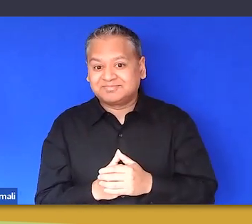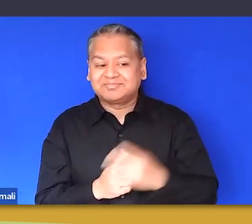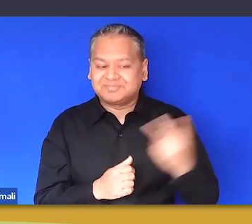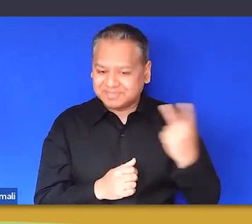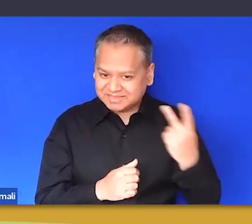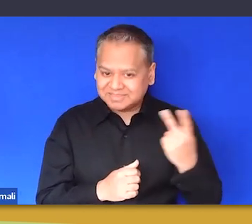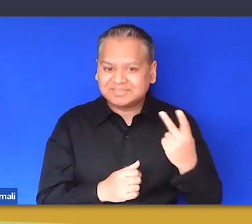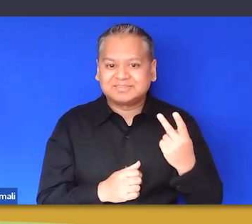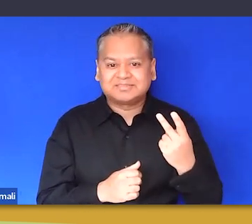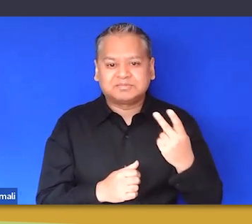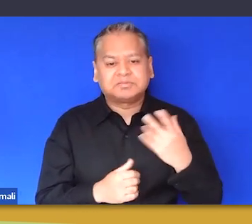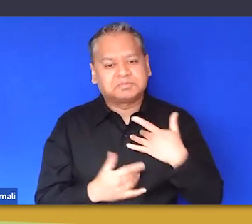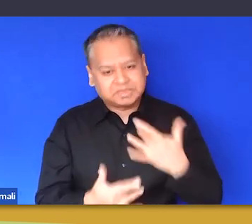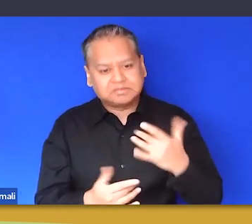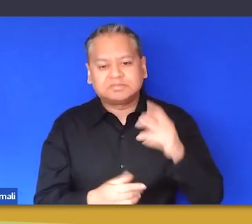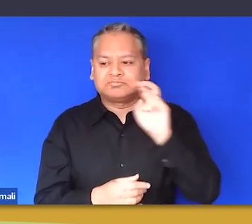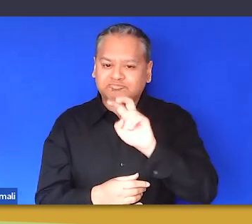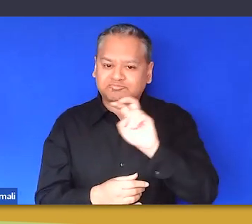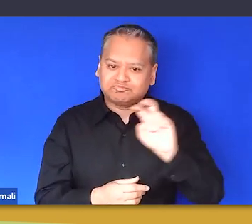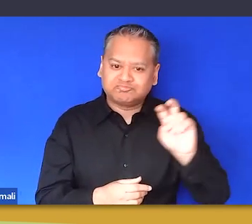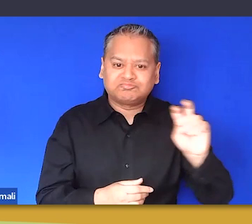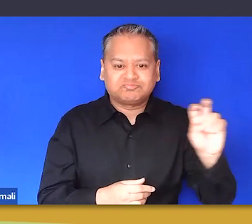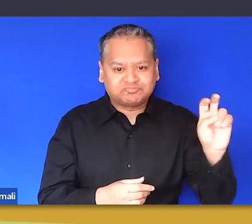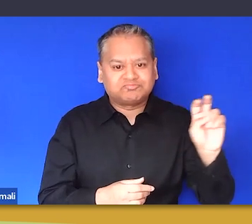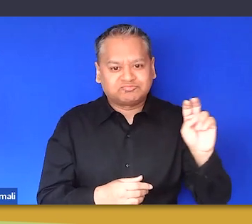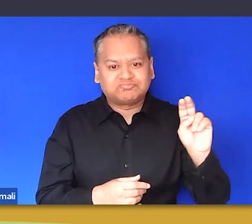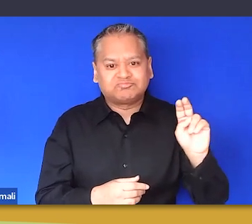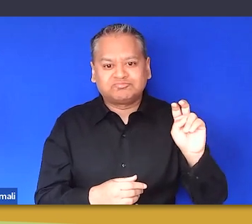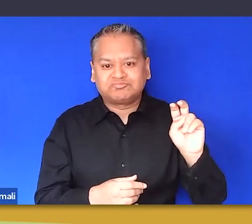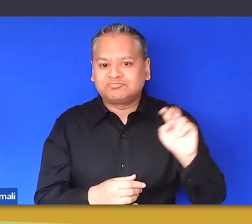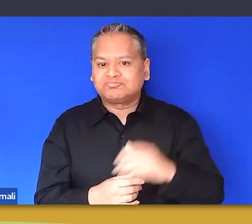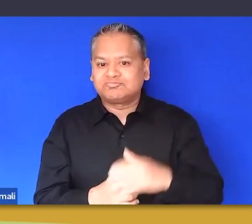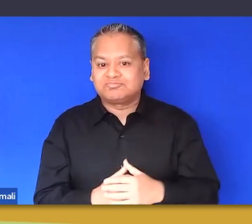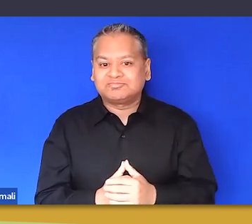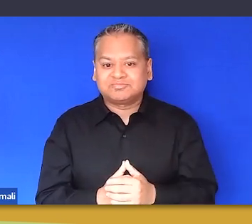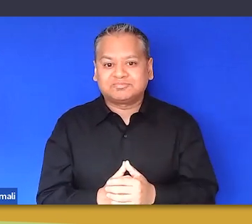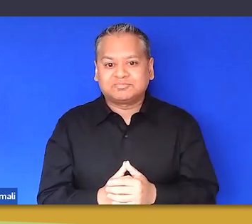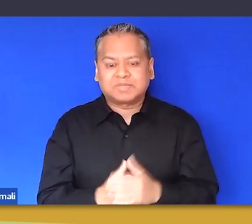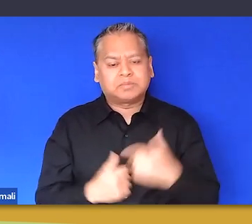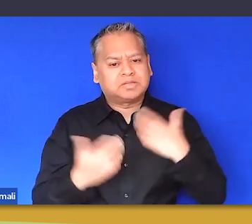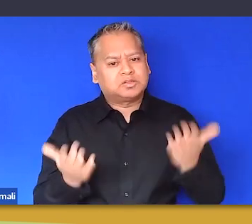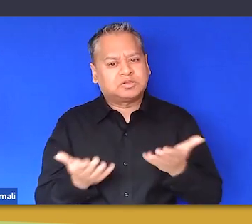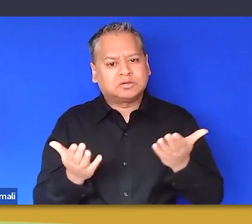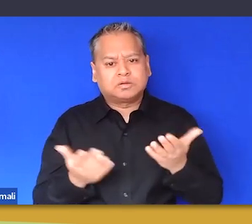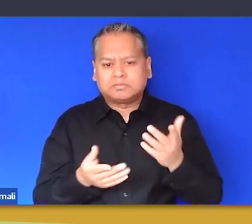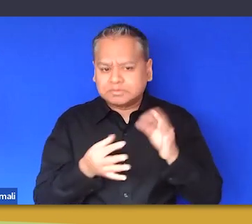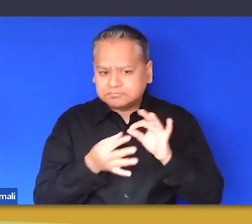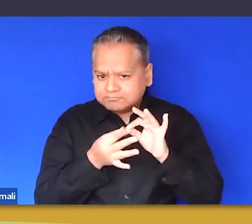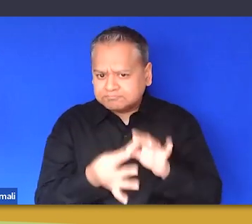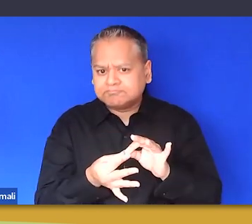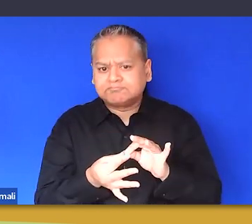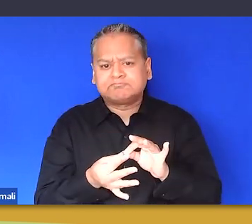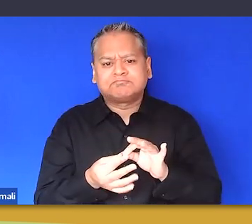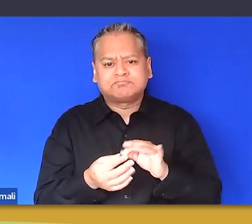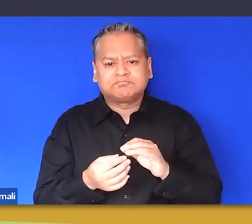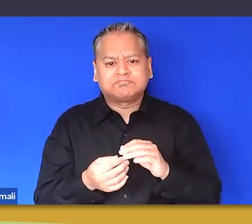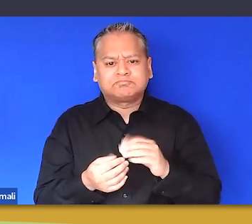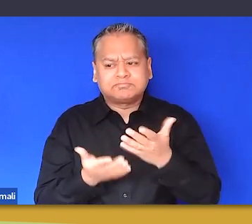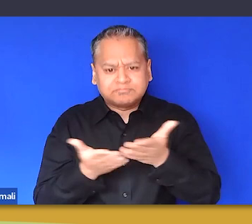He does the territorial welcome, and I ground people to the land of